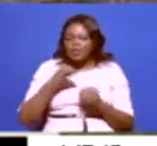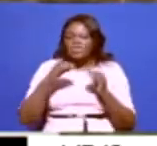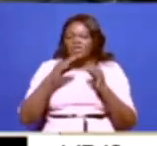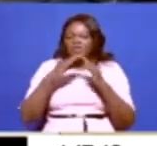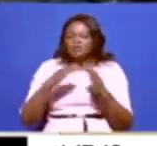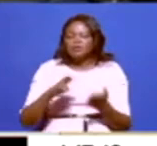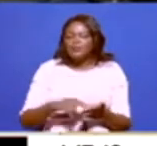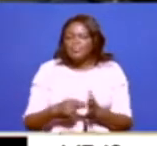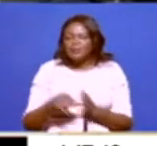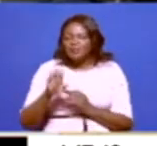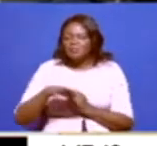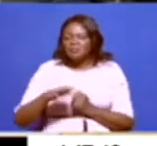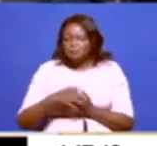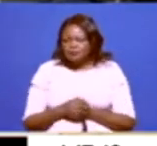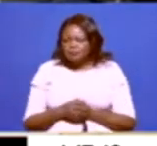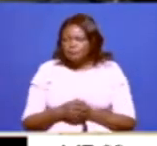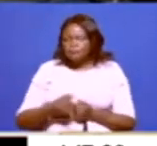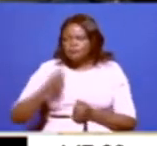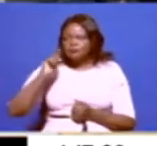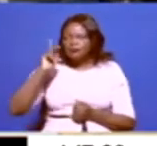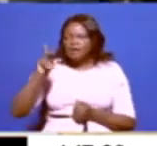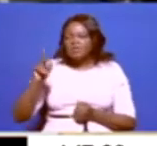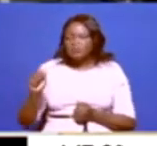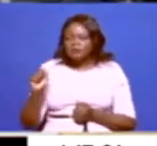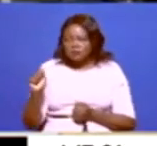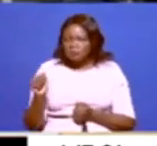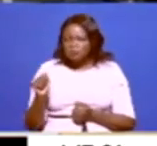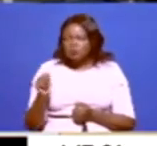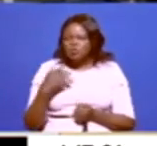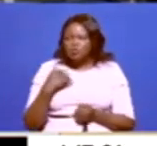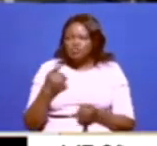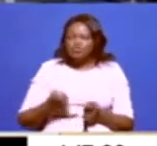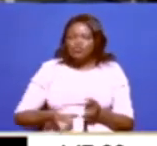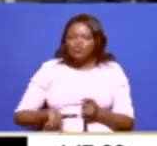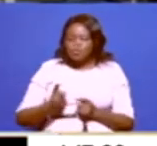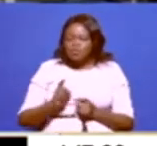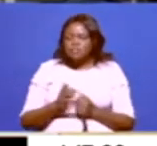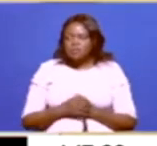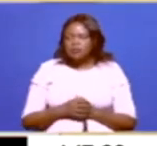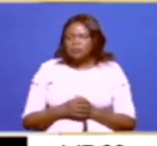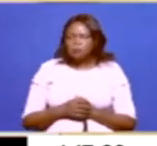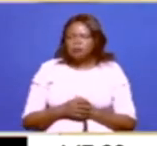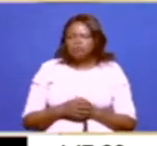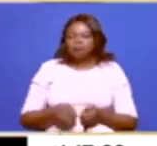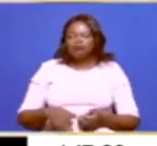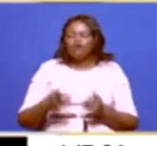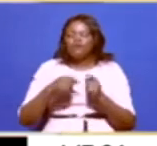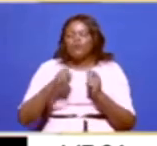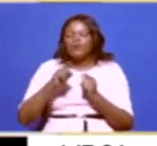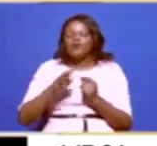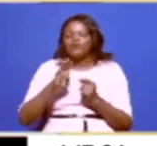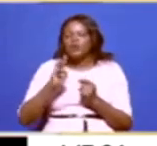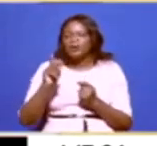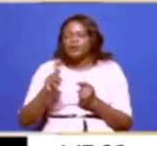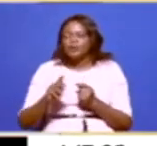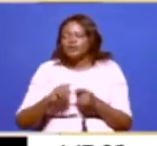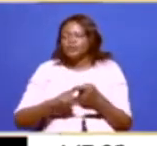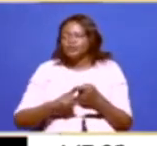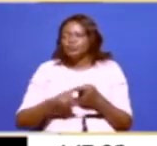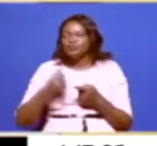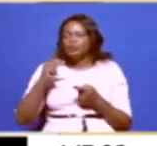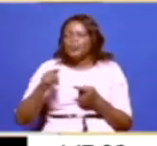project area. The Kenya Airports Authority seeks to increase the main runway from the current 1.4 kilometers to